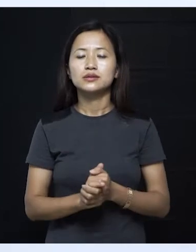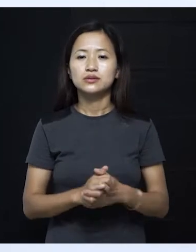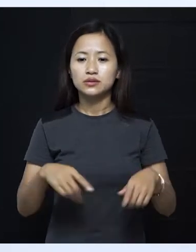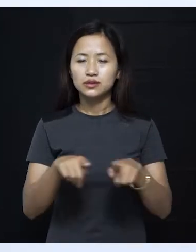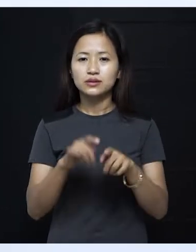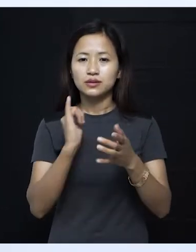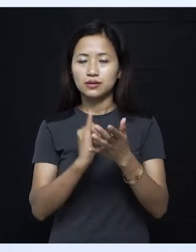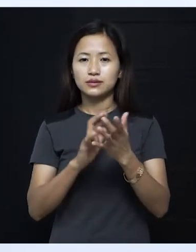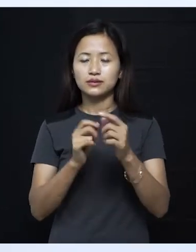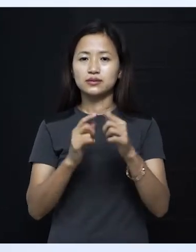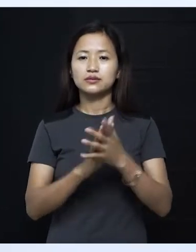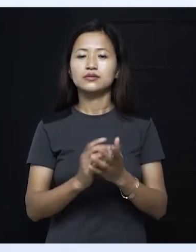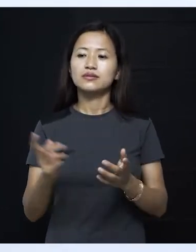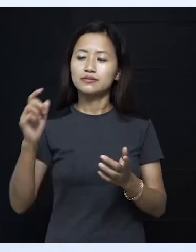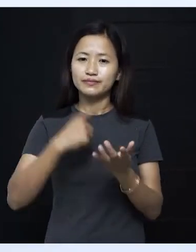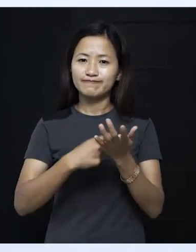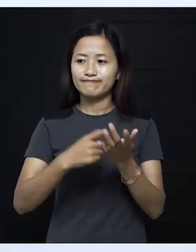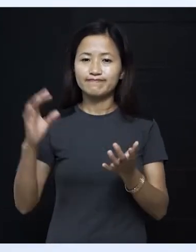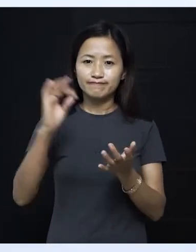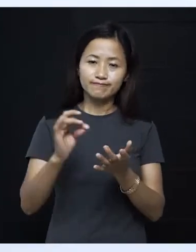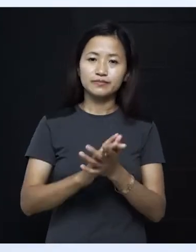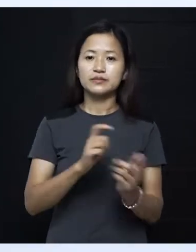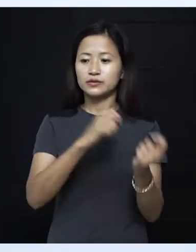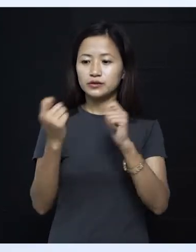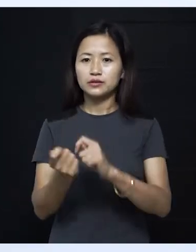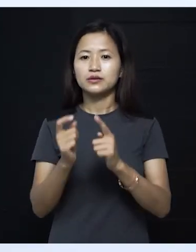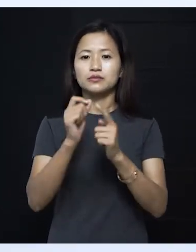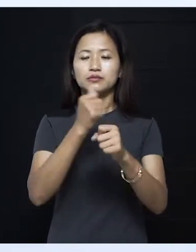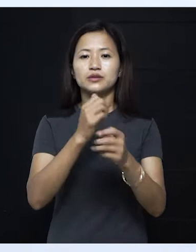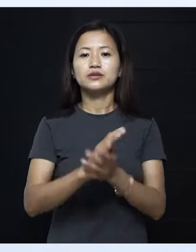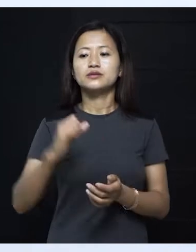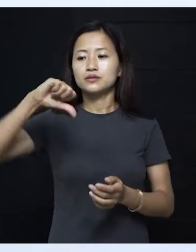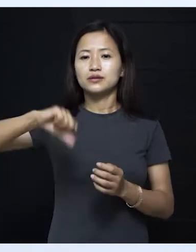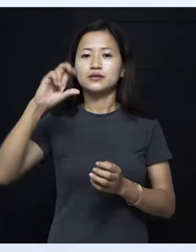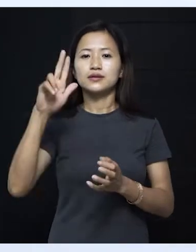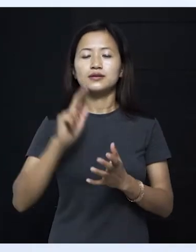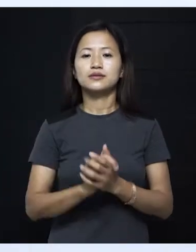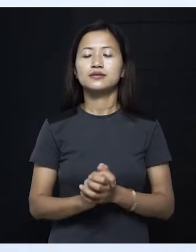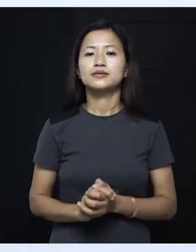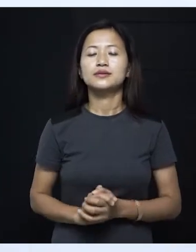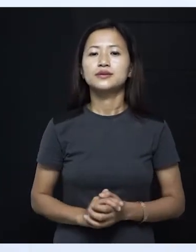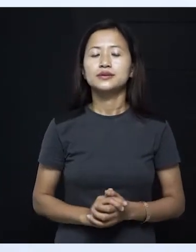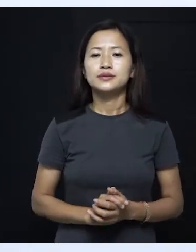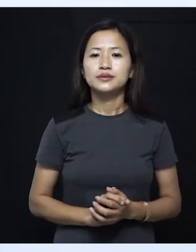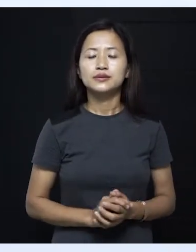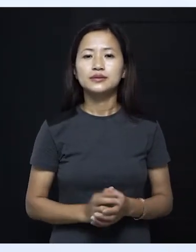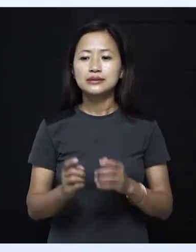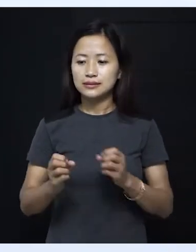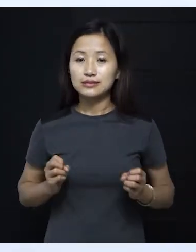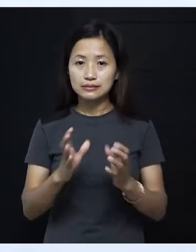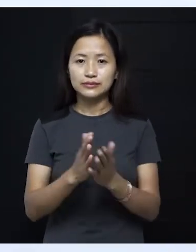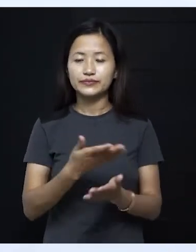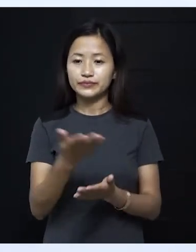and institutional reforms. So you can turn to page 98, page 98 will be starting